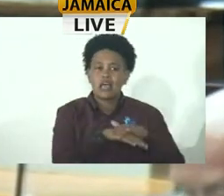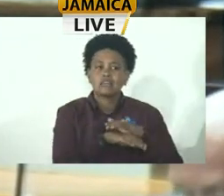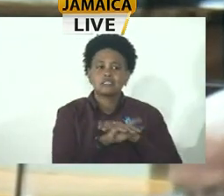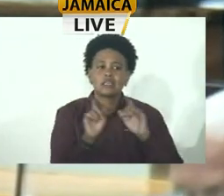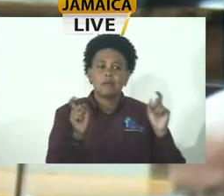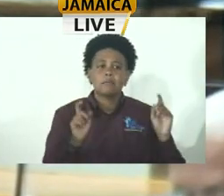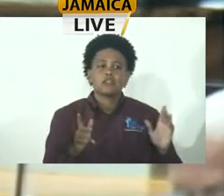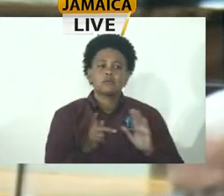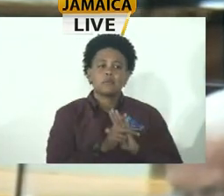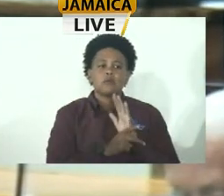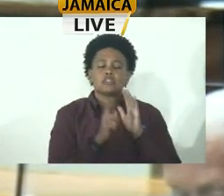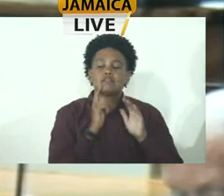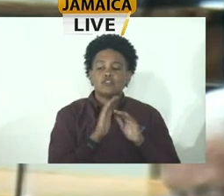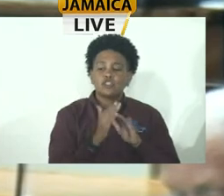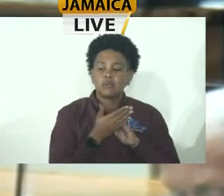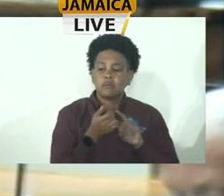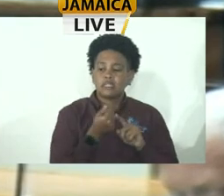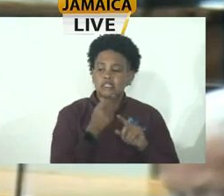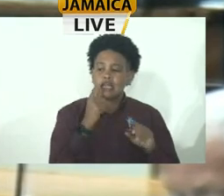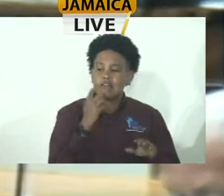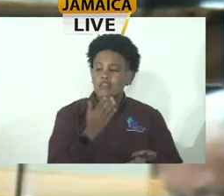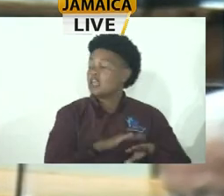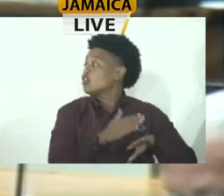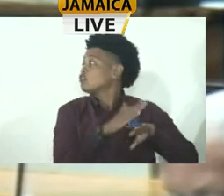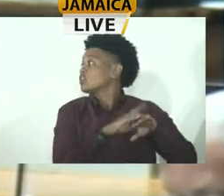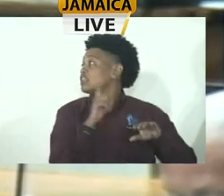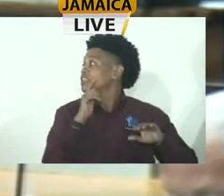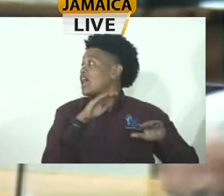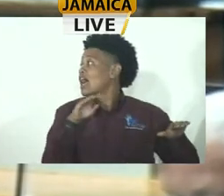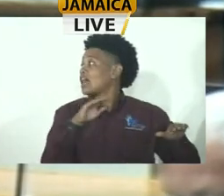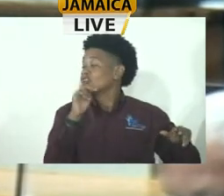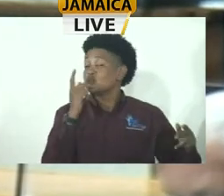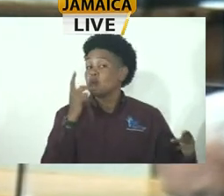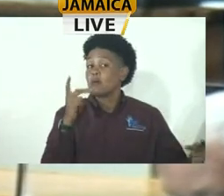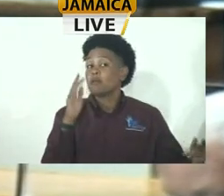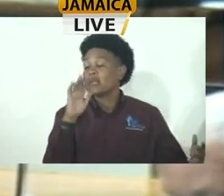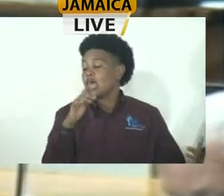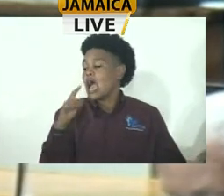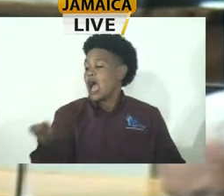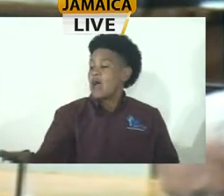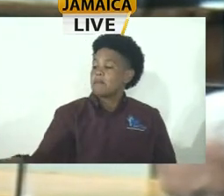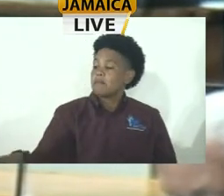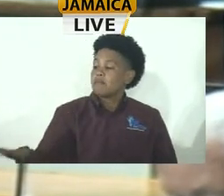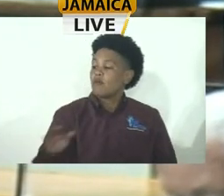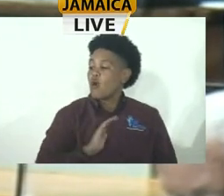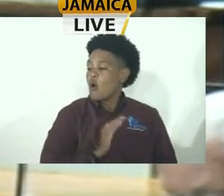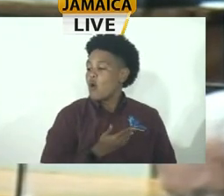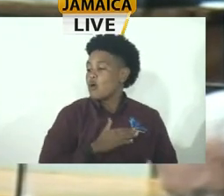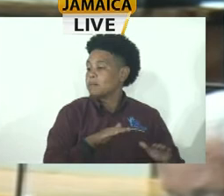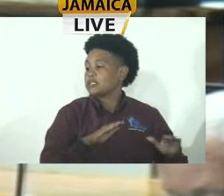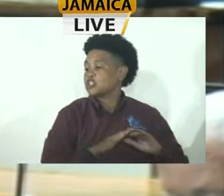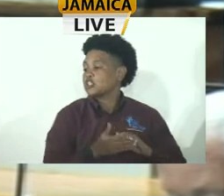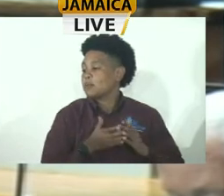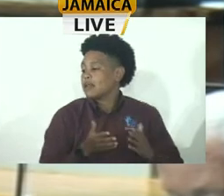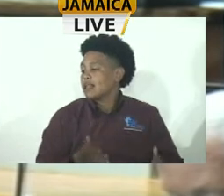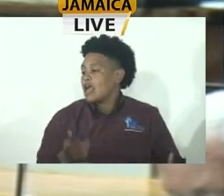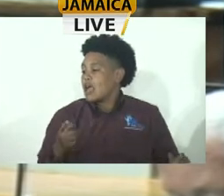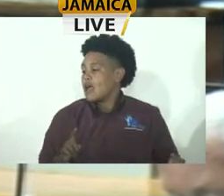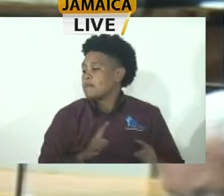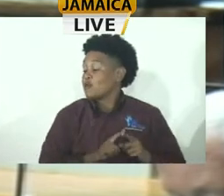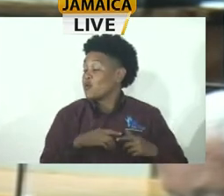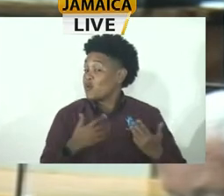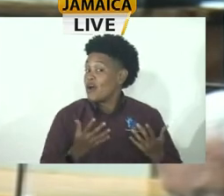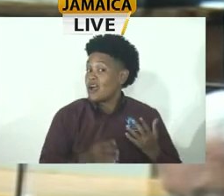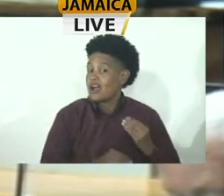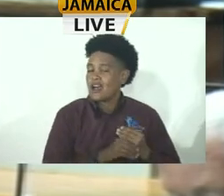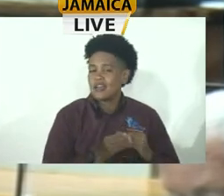speaker with a view to increasing access to the public of our beaches across the island and improving